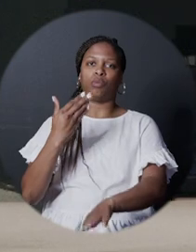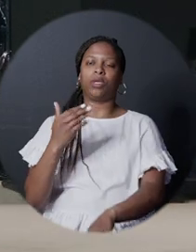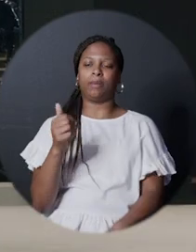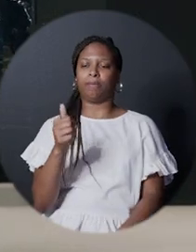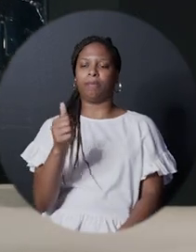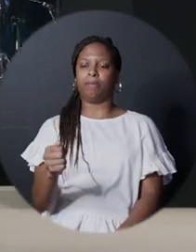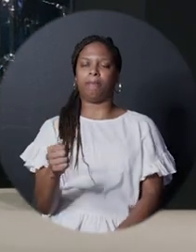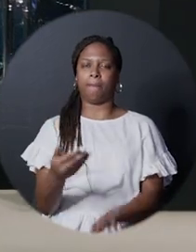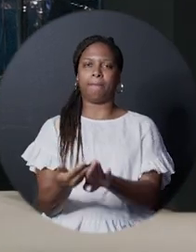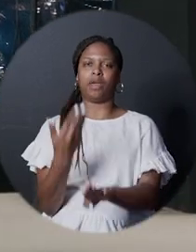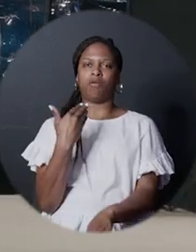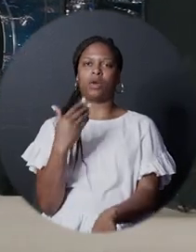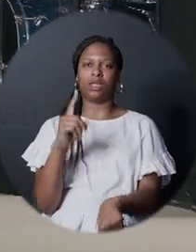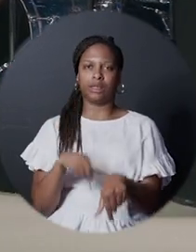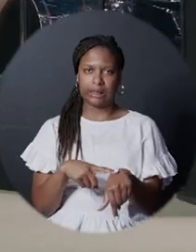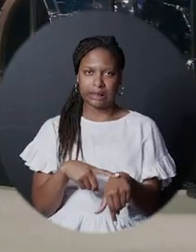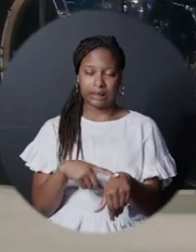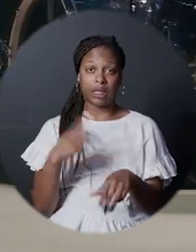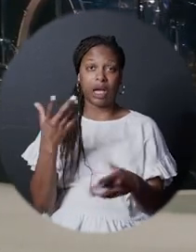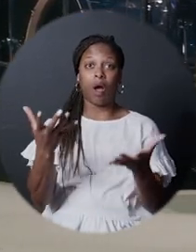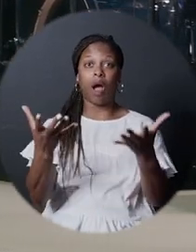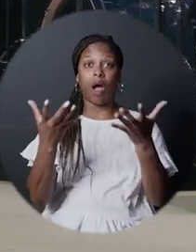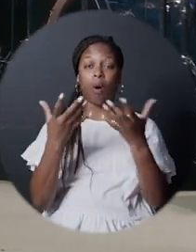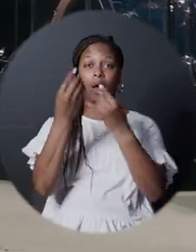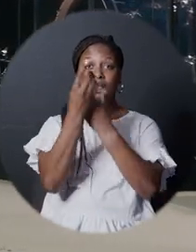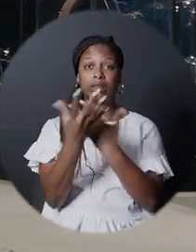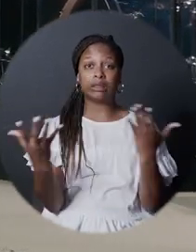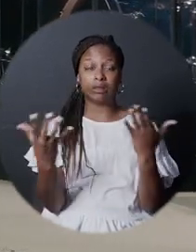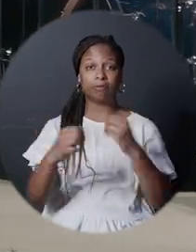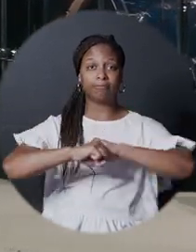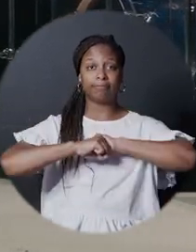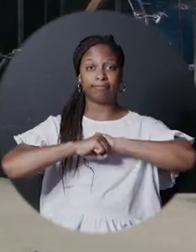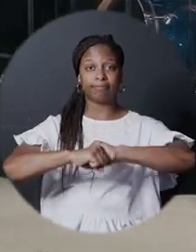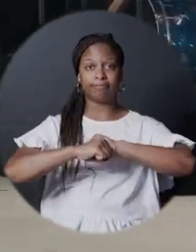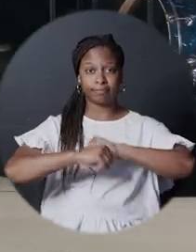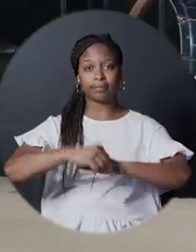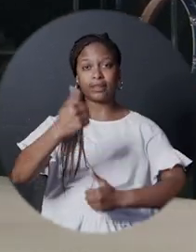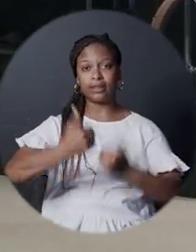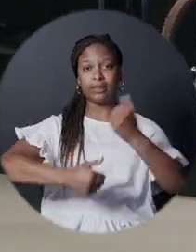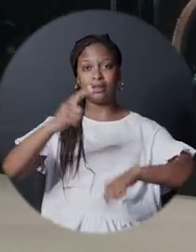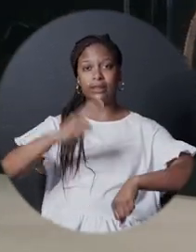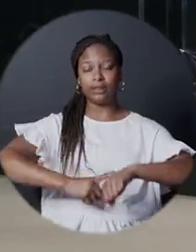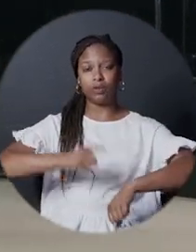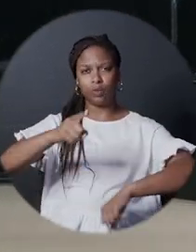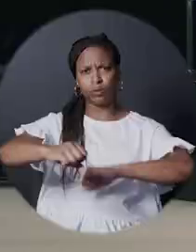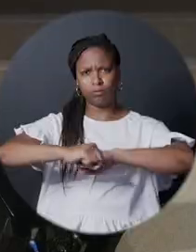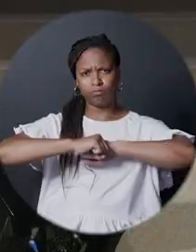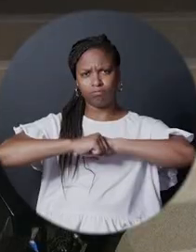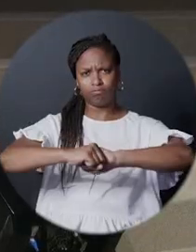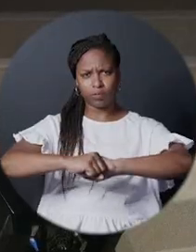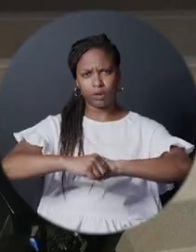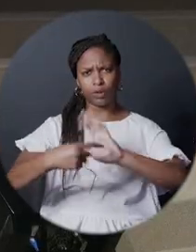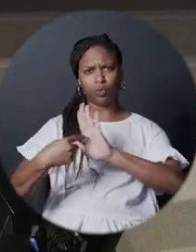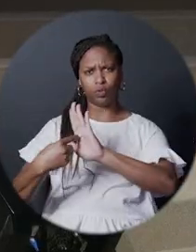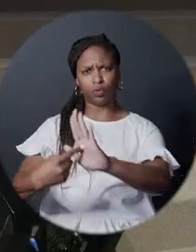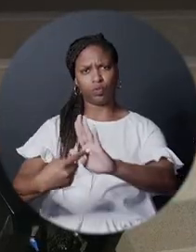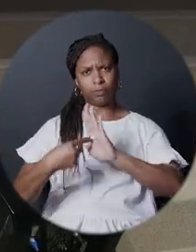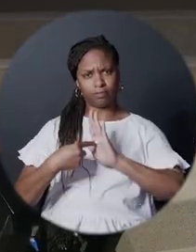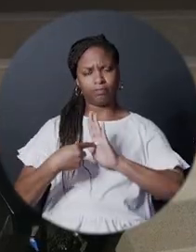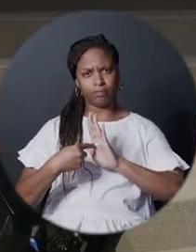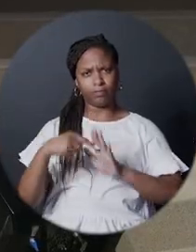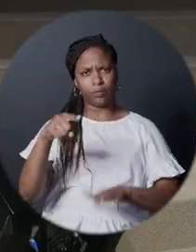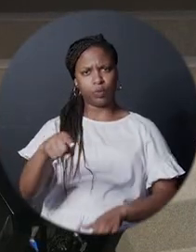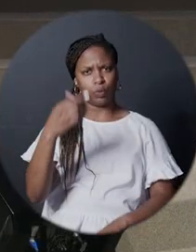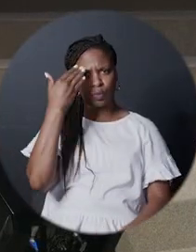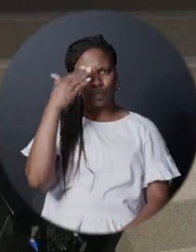I've got to pre-select the button. And here is what I am telling people who are defensiveness. Every time you are defensive, what